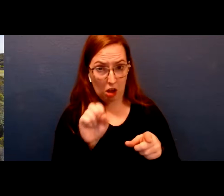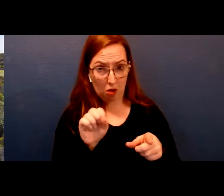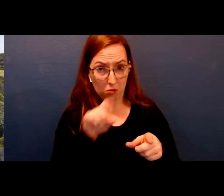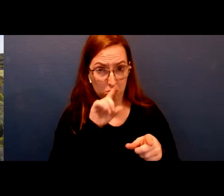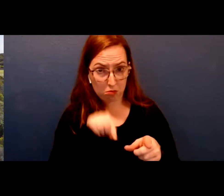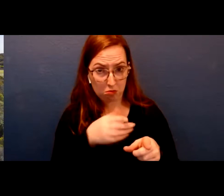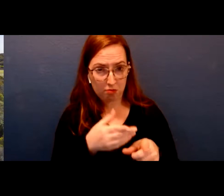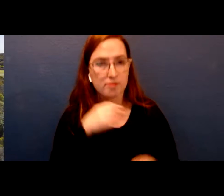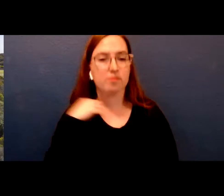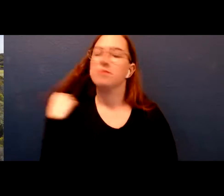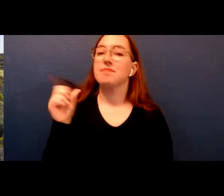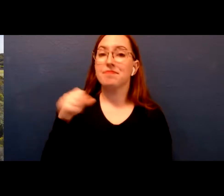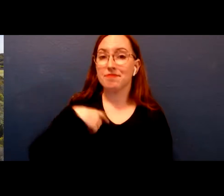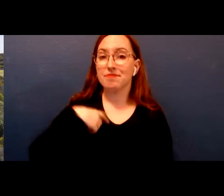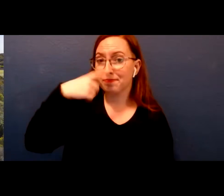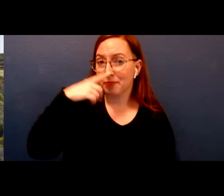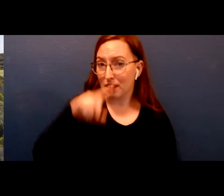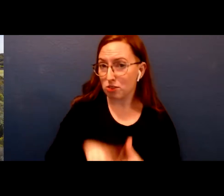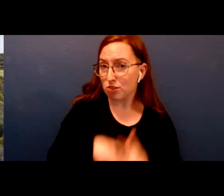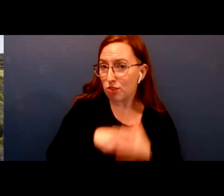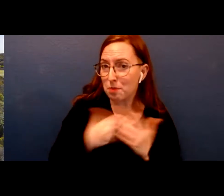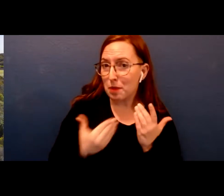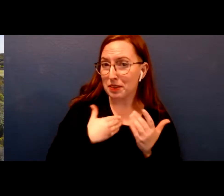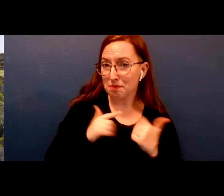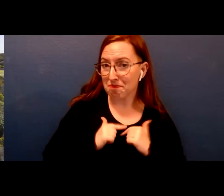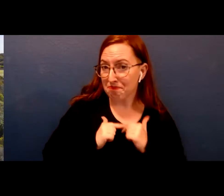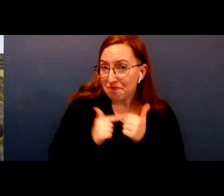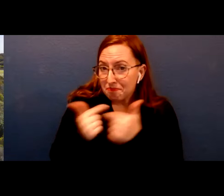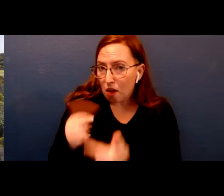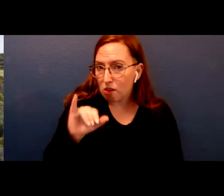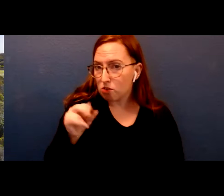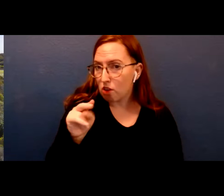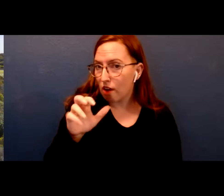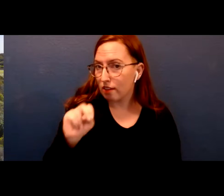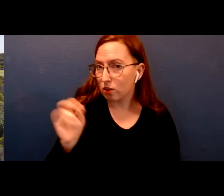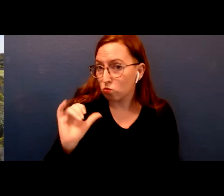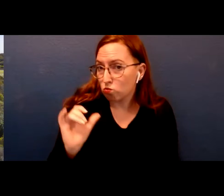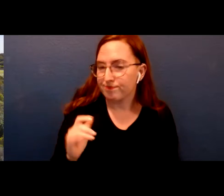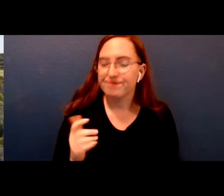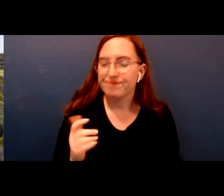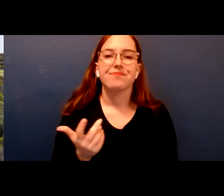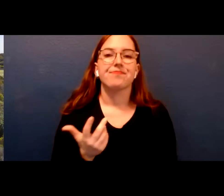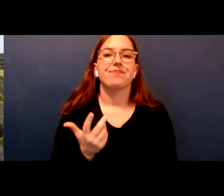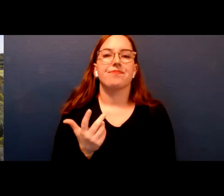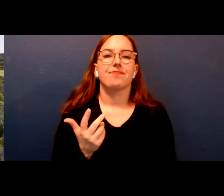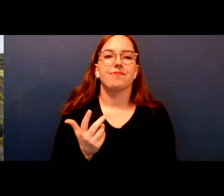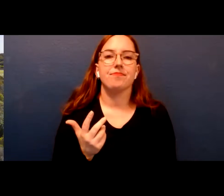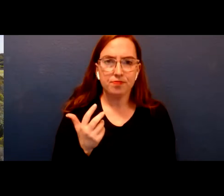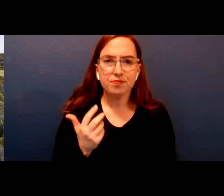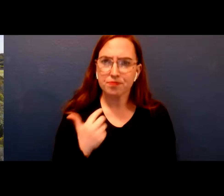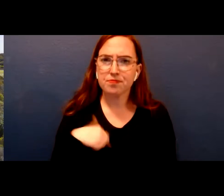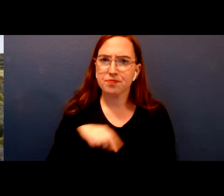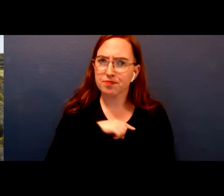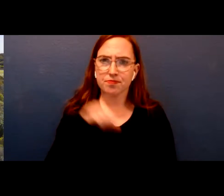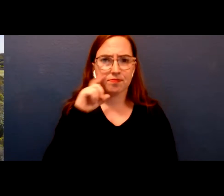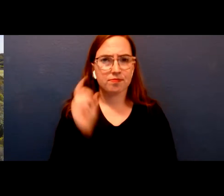Sure, I'll start, and then maybe Jonathan can add on to it. We have thoroughly reviewed the rewilding plan.